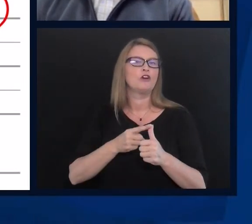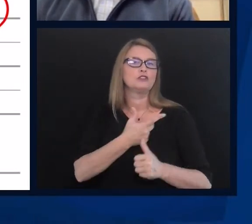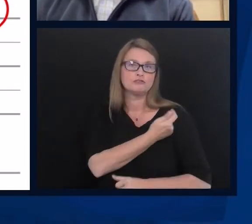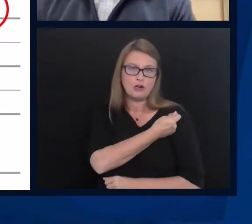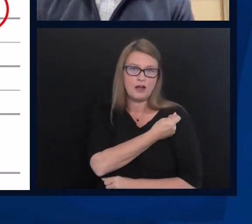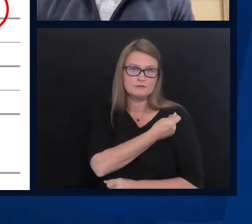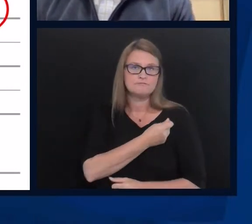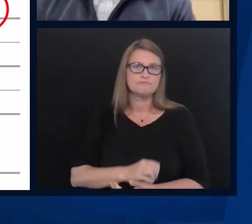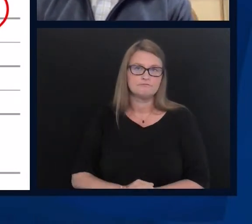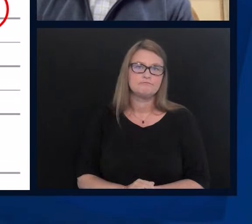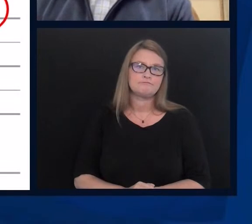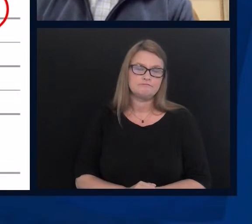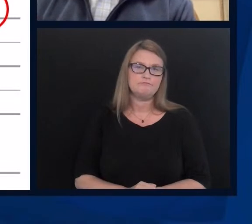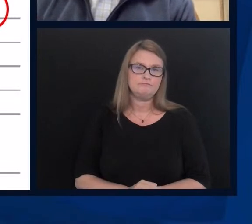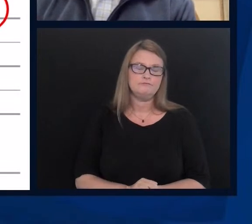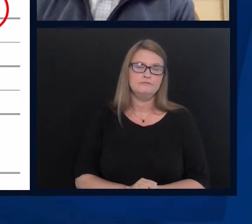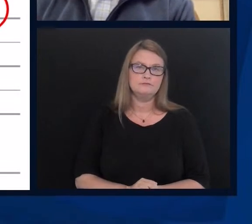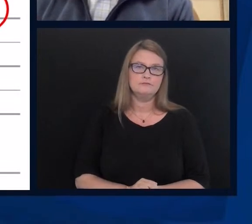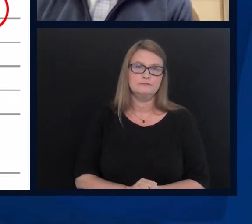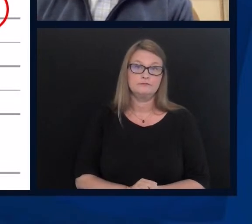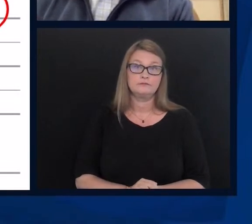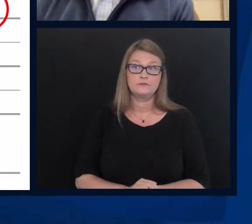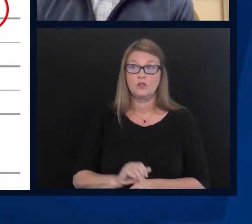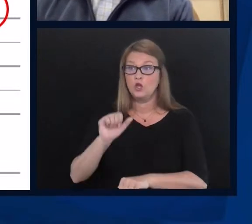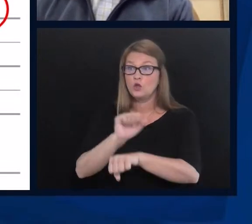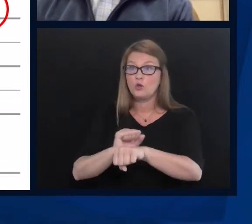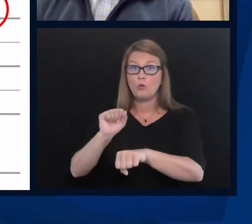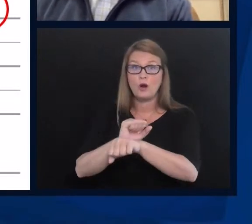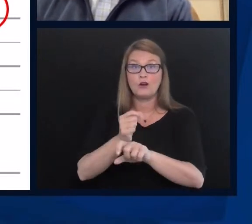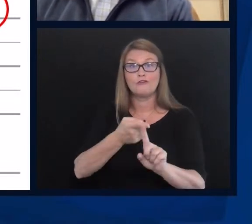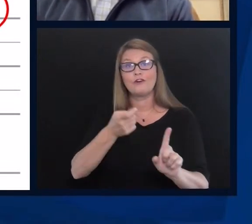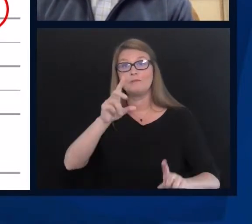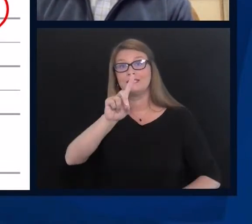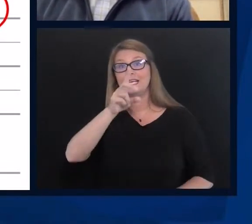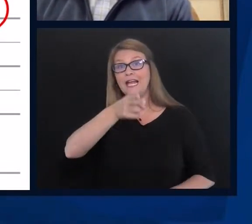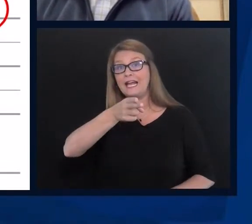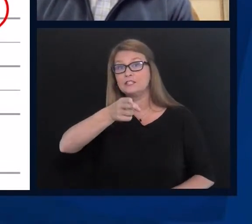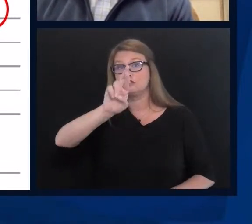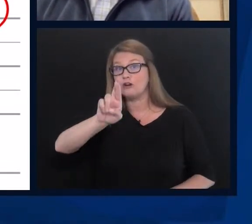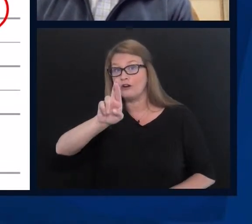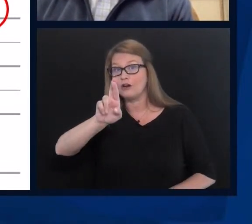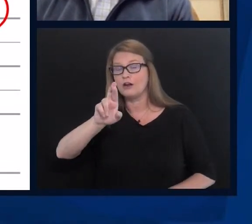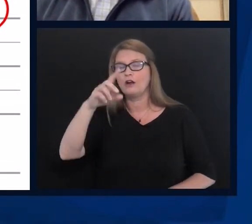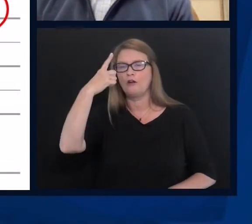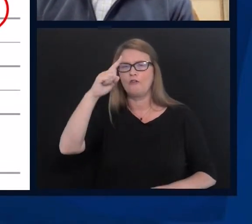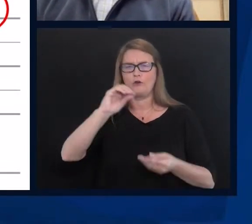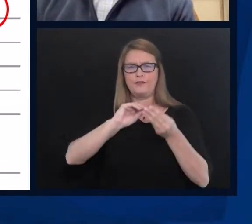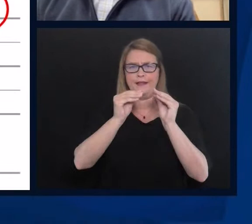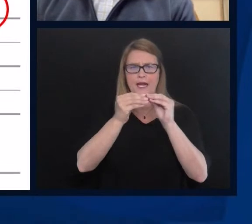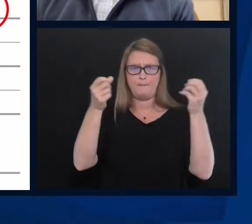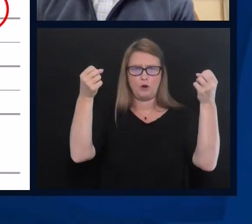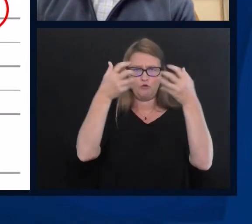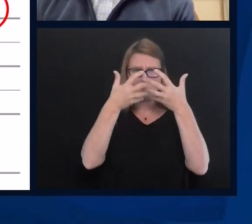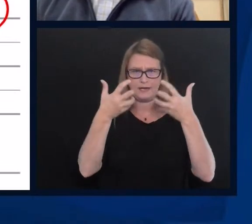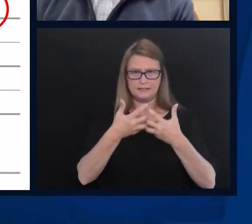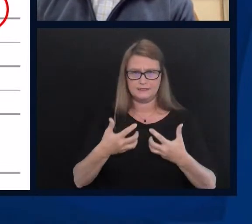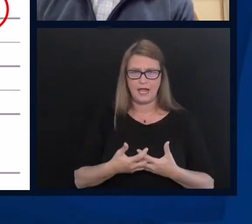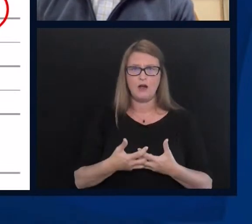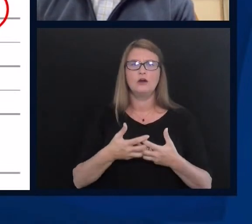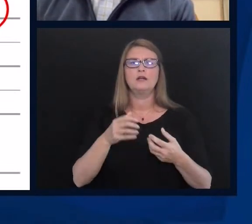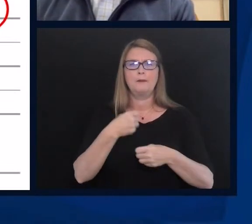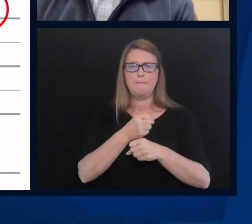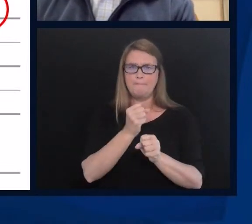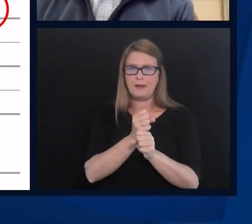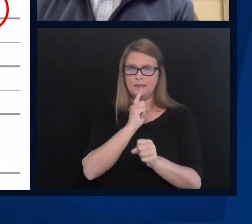So again, work done by DHHR to reconcile numbers to make sure that we have the right